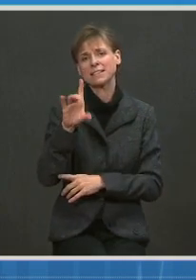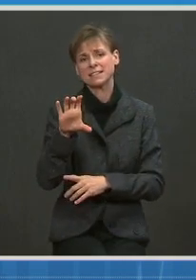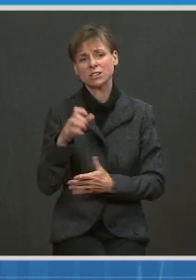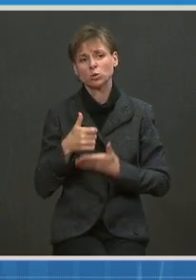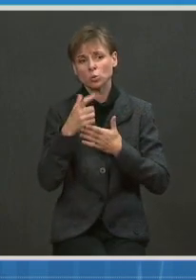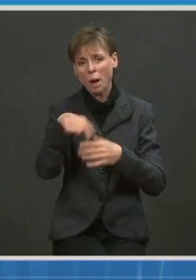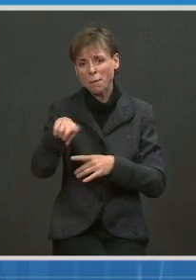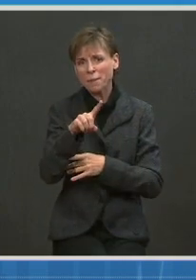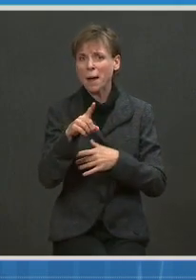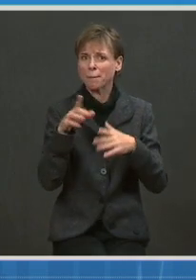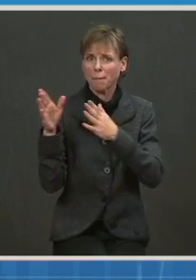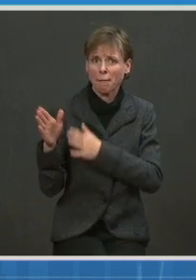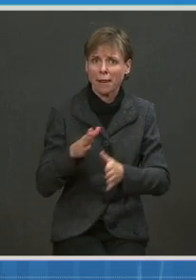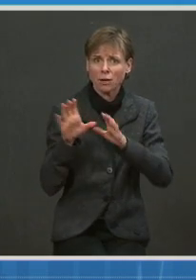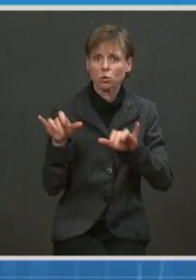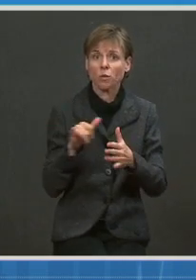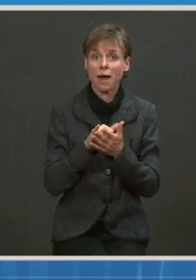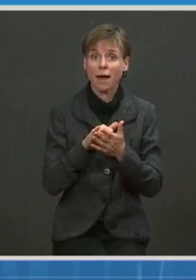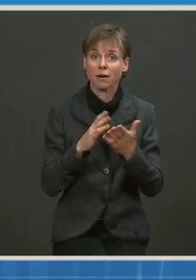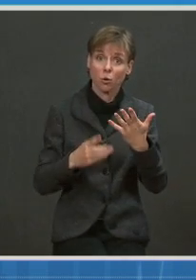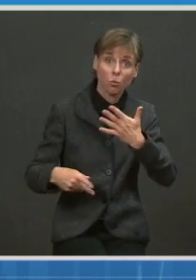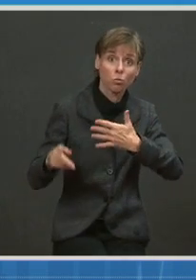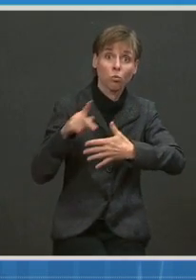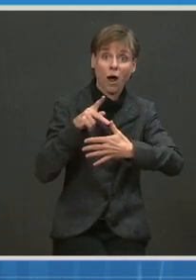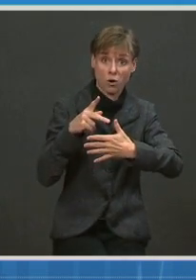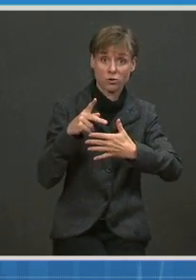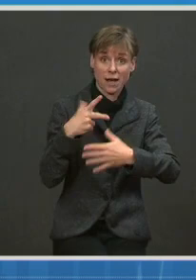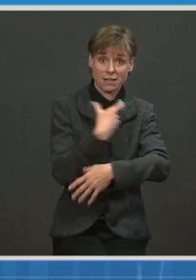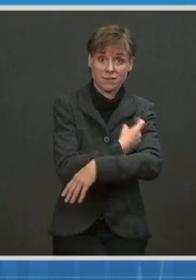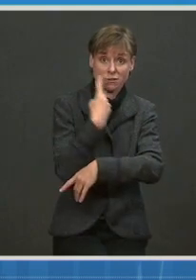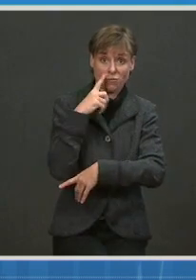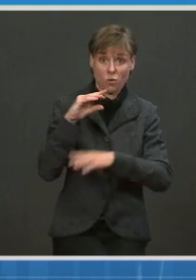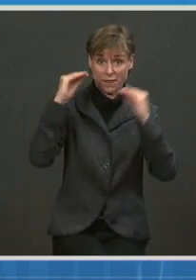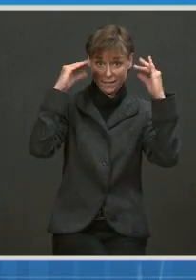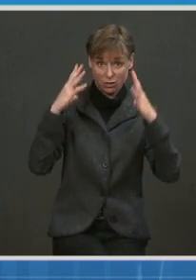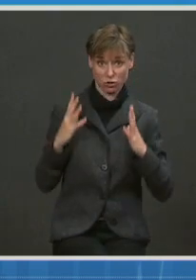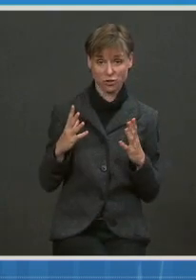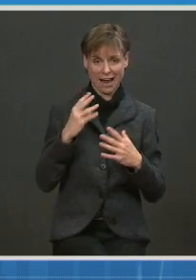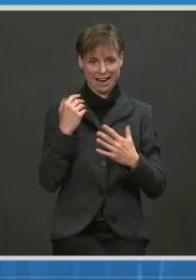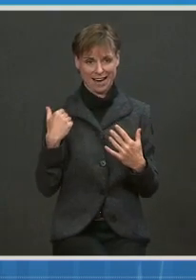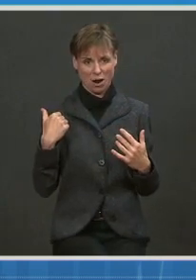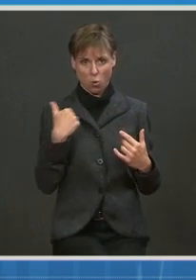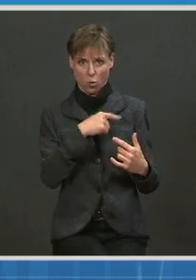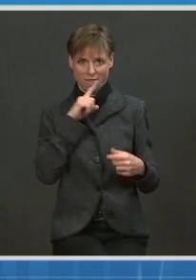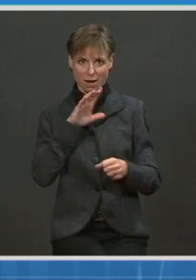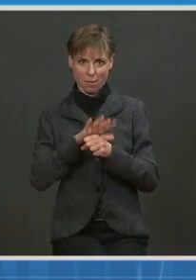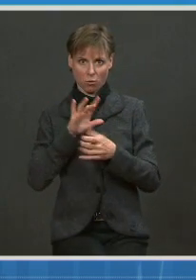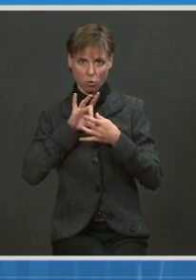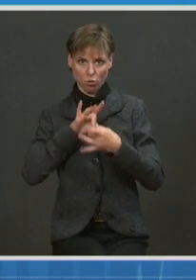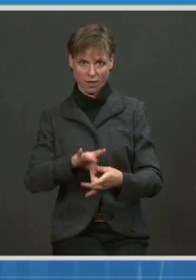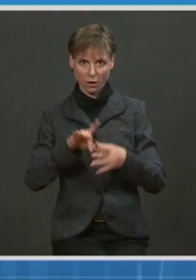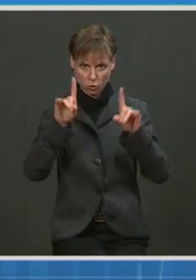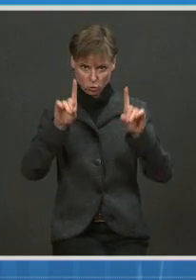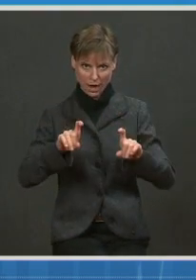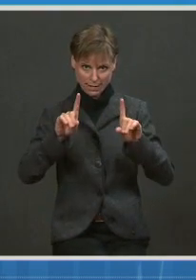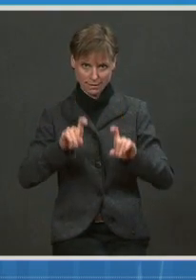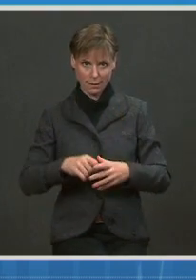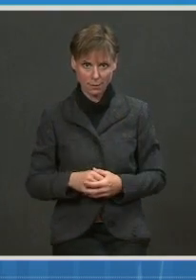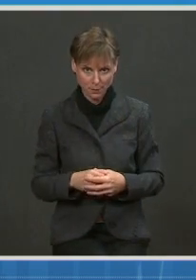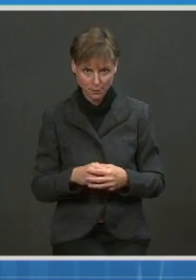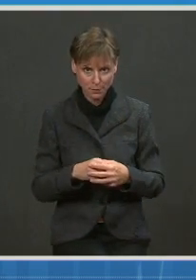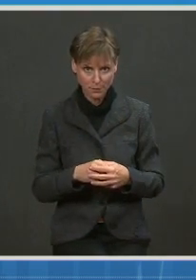prioritize vaccinations for teachers, and now this commitment around testing. So